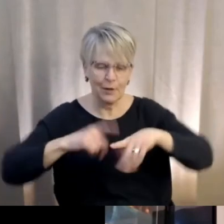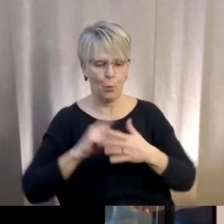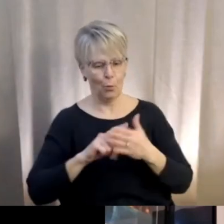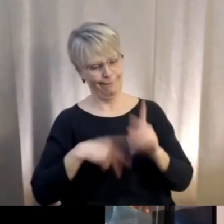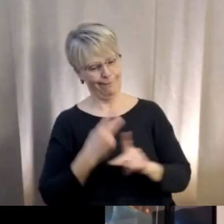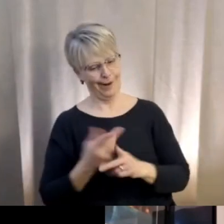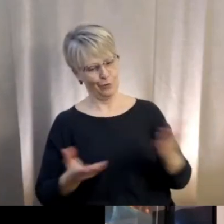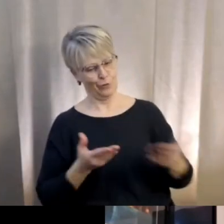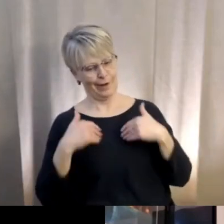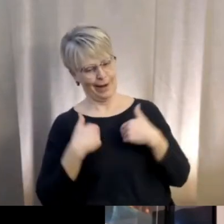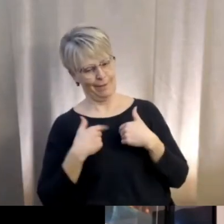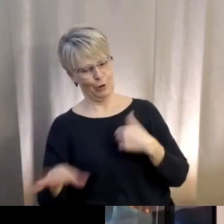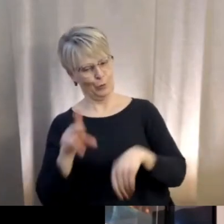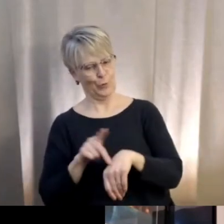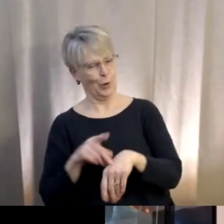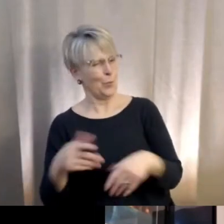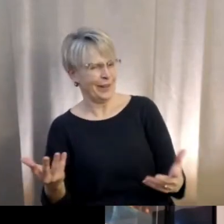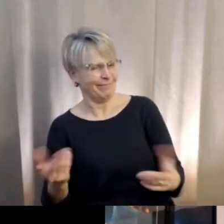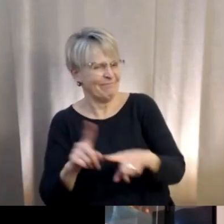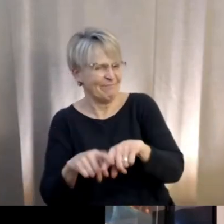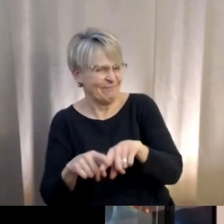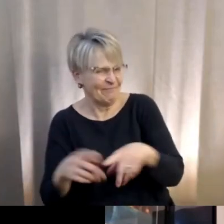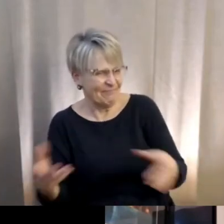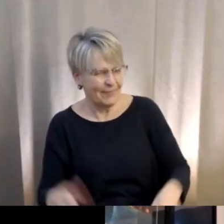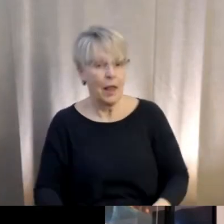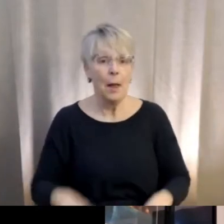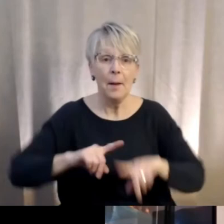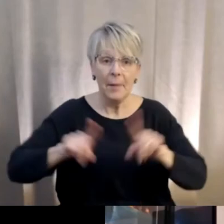animal you have and for what. But the first thing